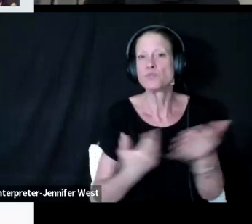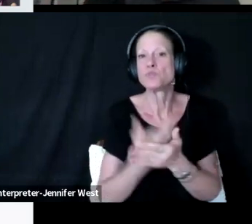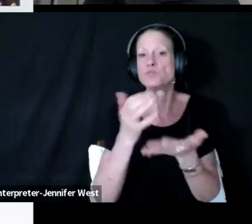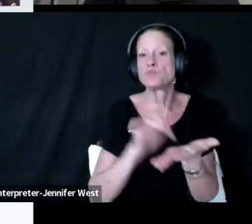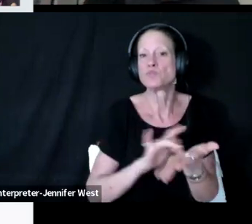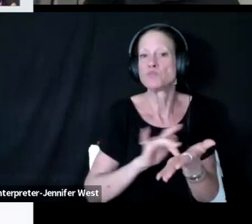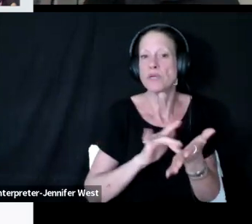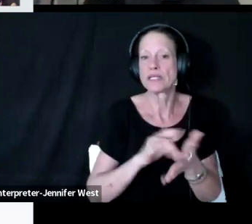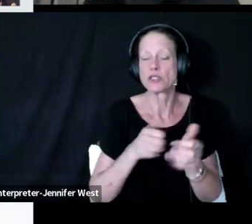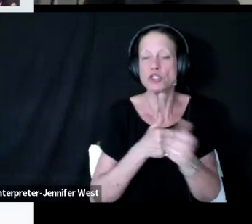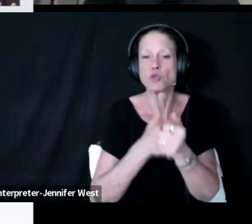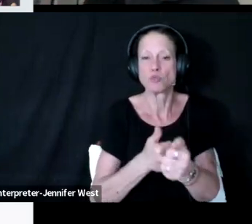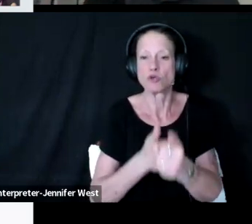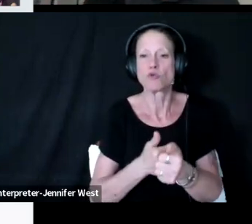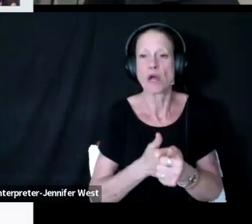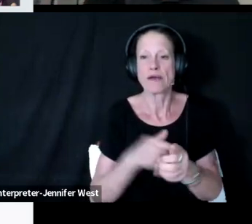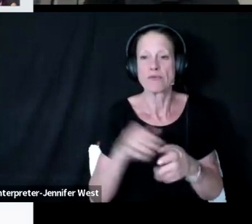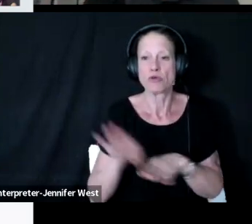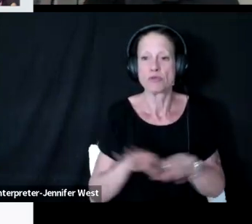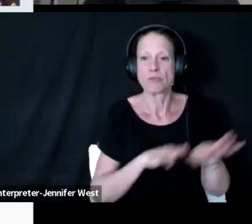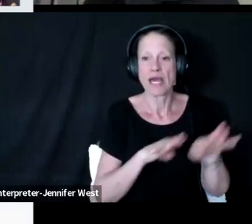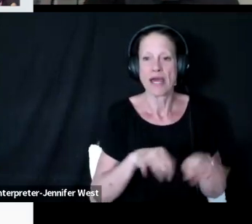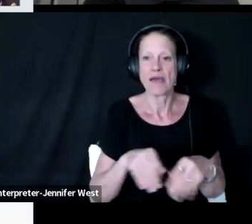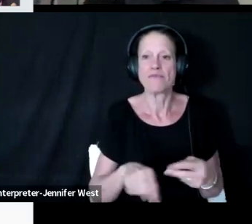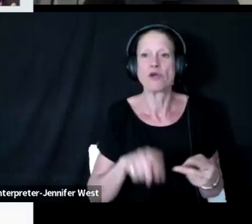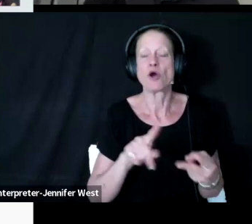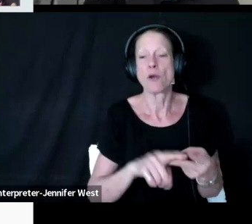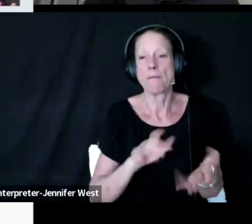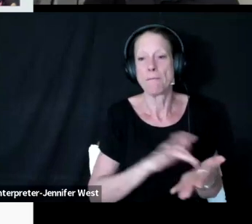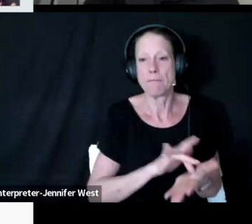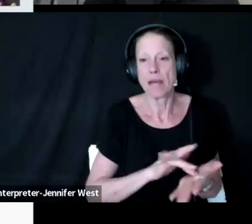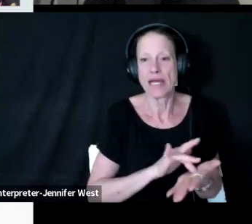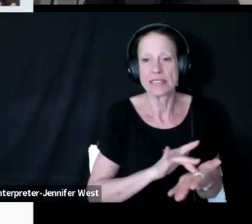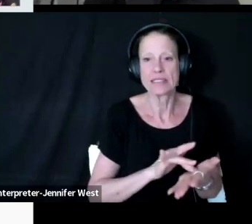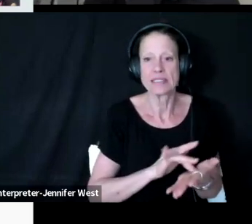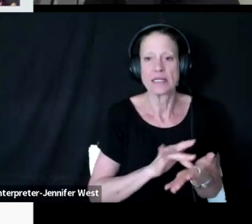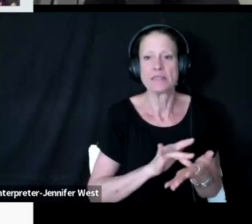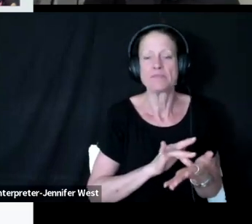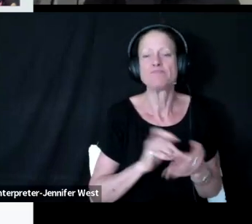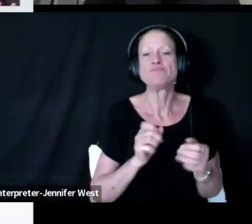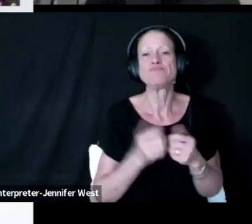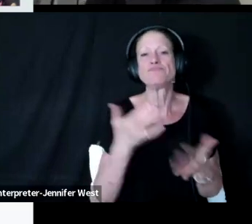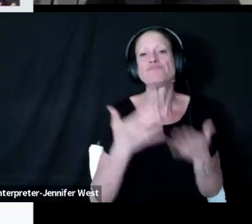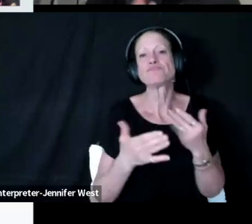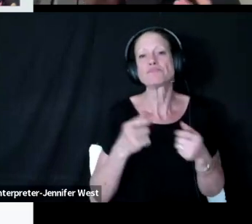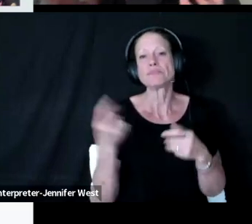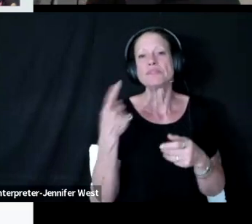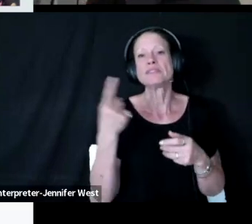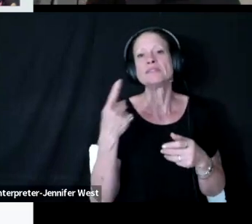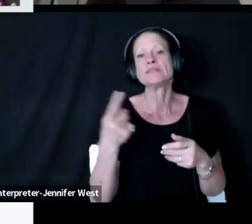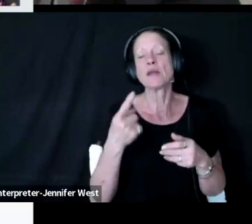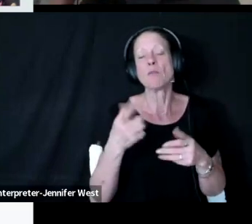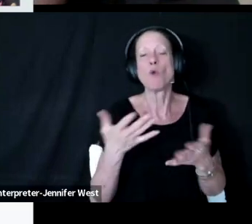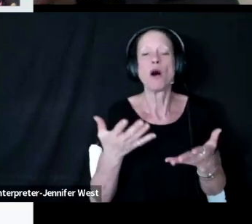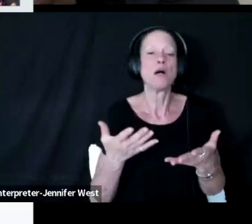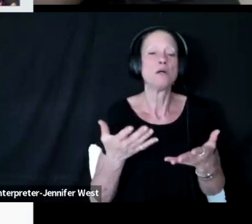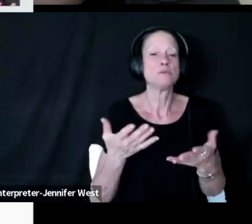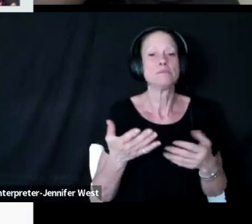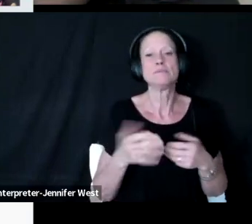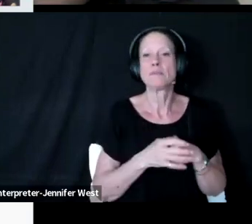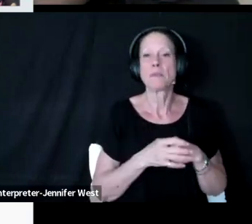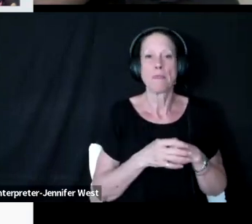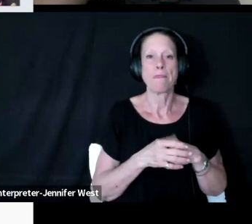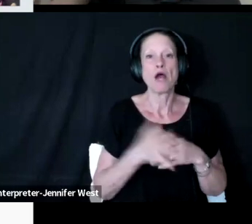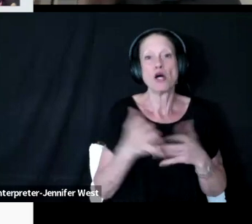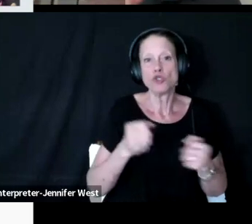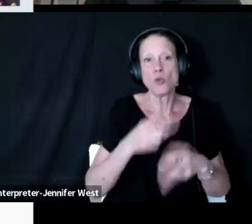track those behaviors. Medications, maybe someone just, wants to say you want the